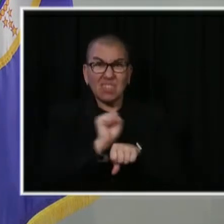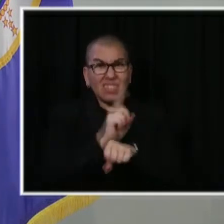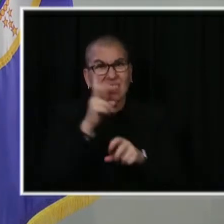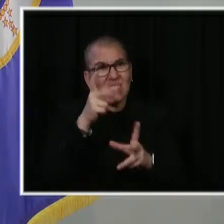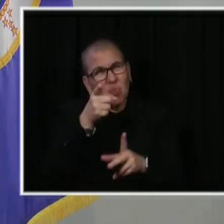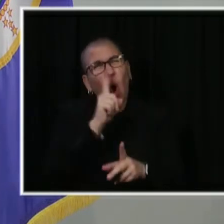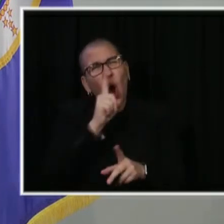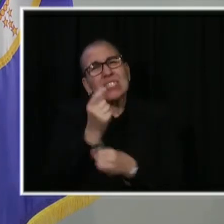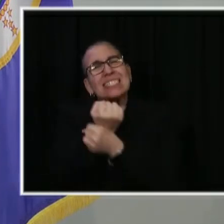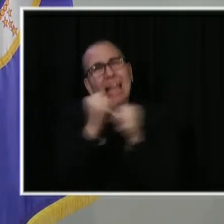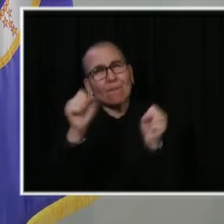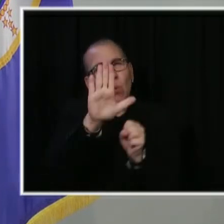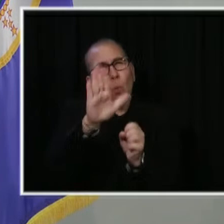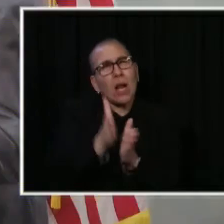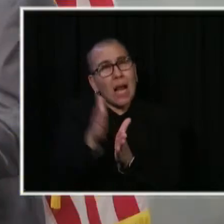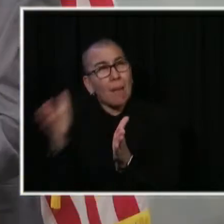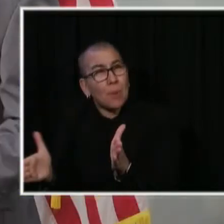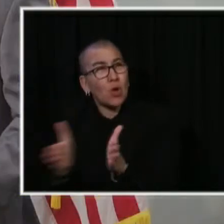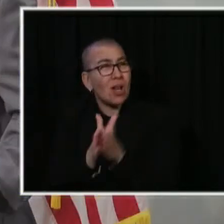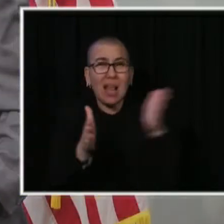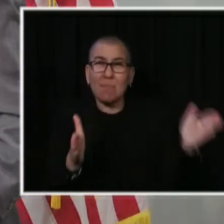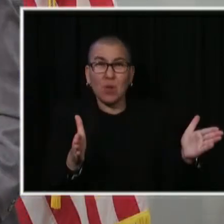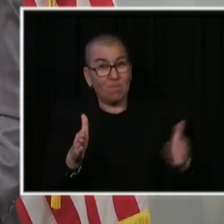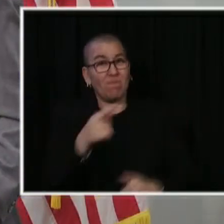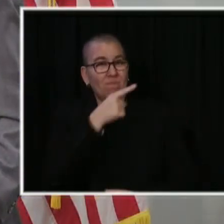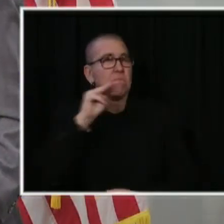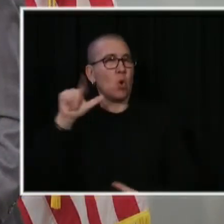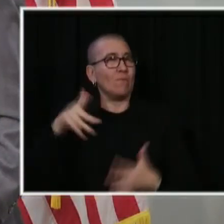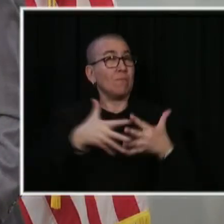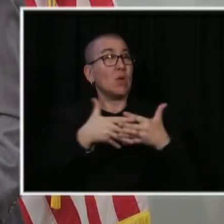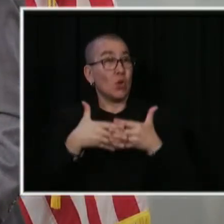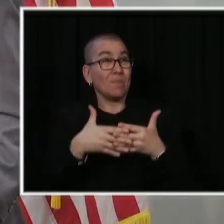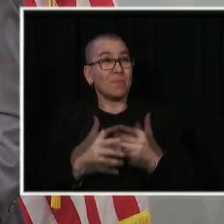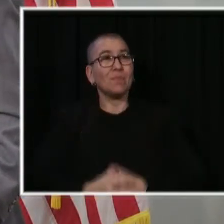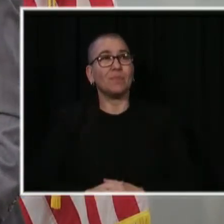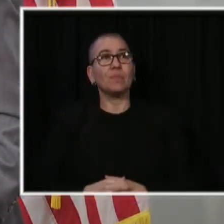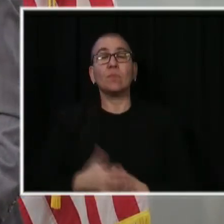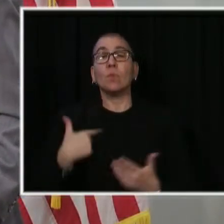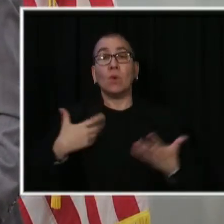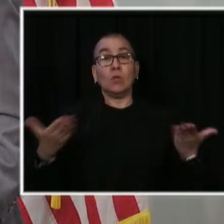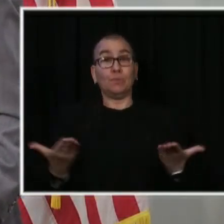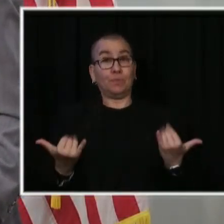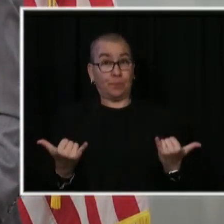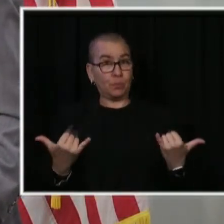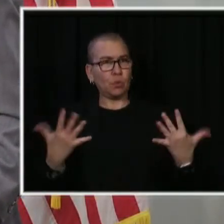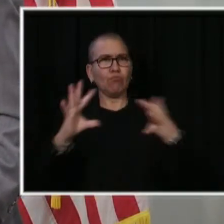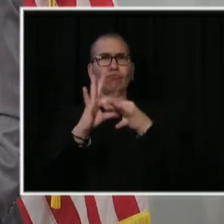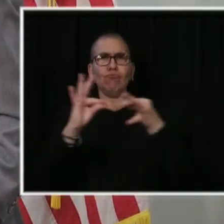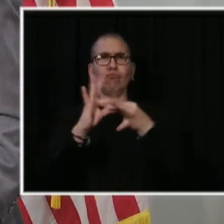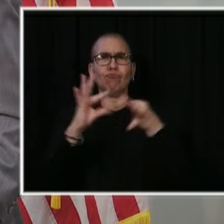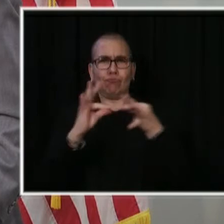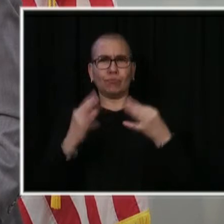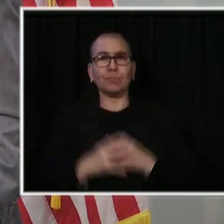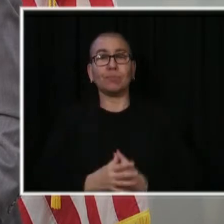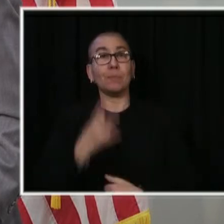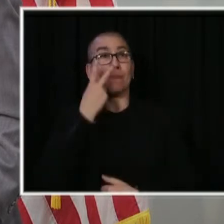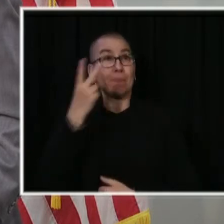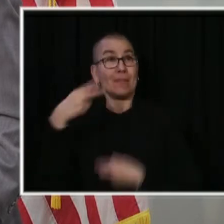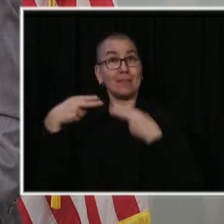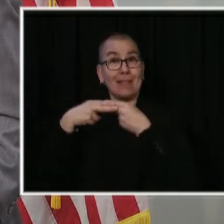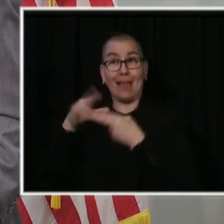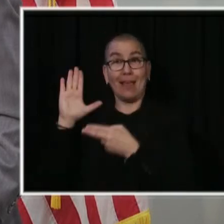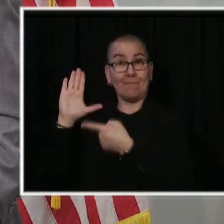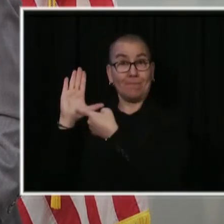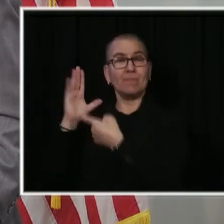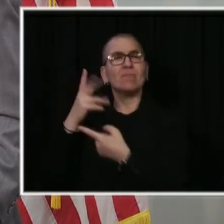to return us to where we want to be. And that's what you're probably here today. We've asked much of you. We followed the science. We tried